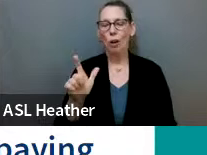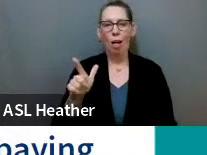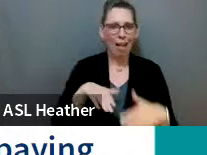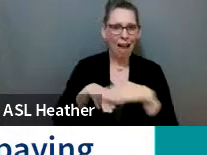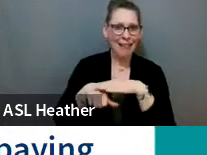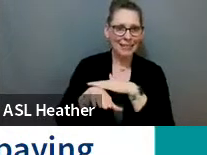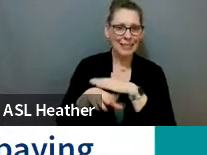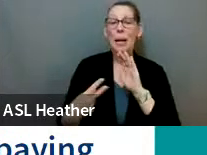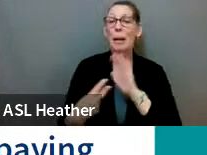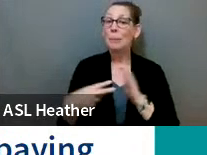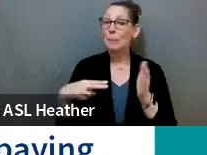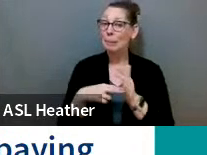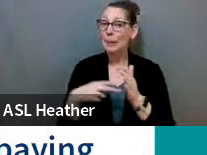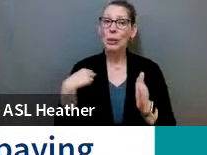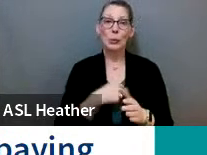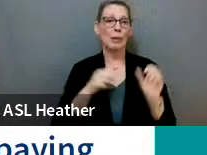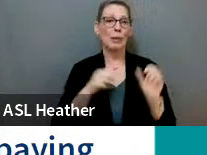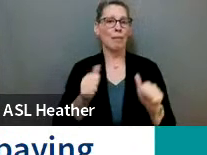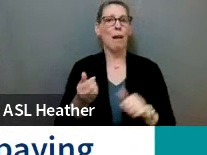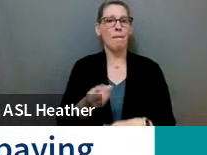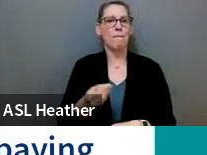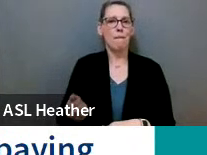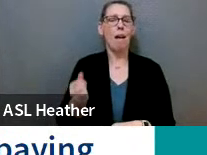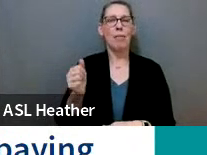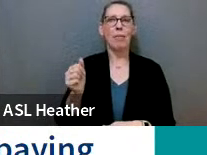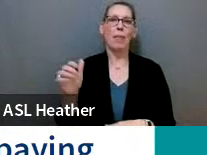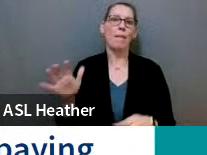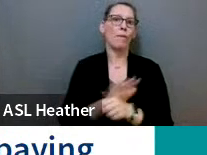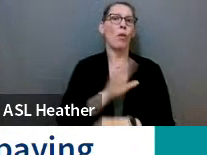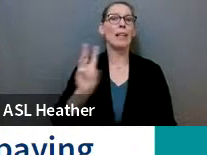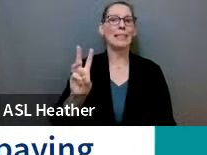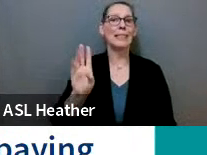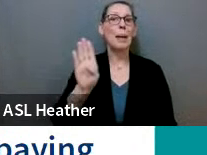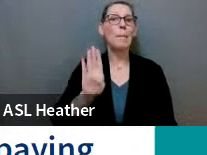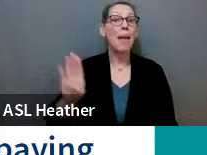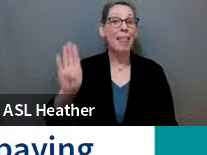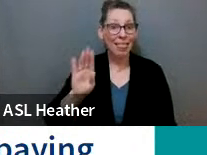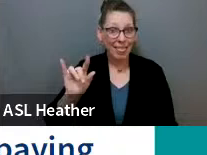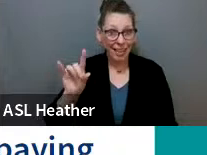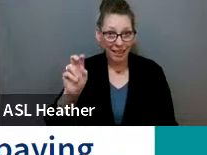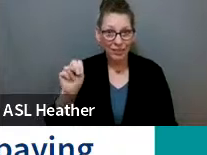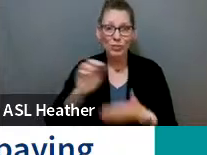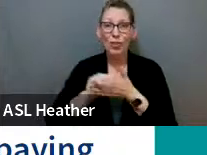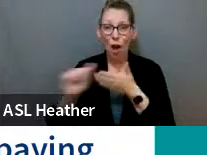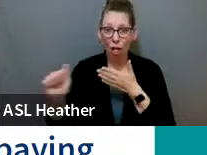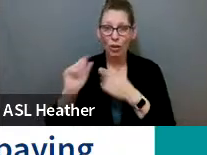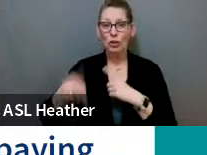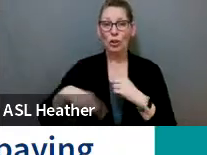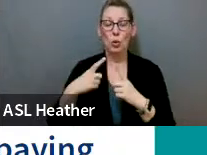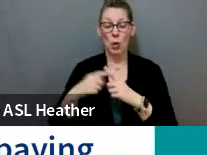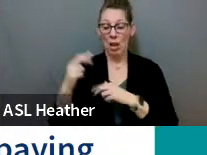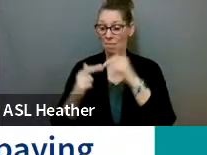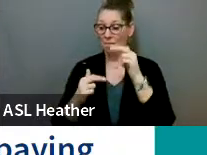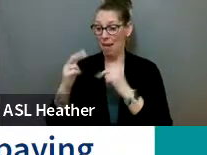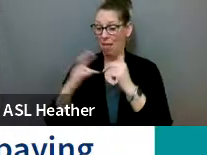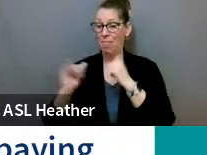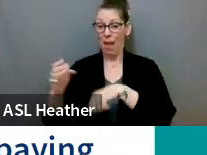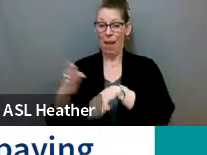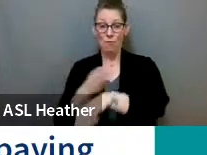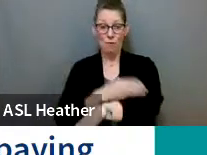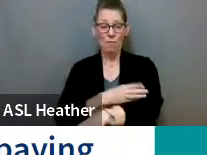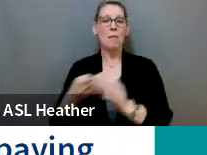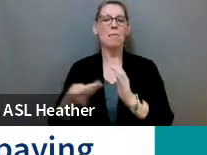we can fund the full $6 billion, which will, when we build those improvements, improve reliability